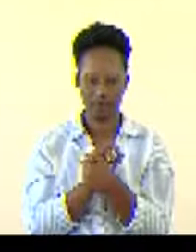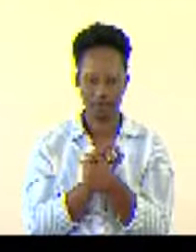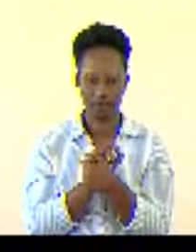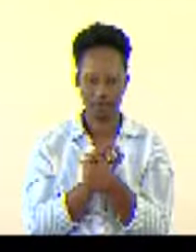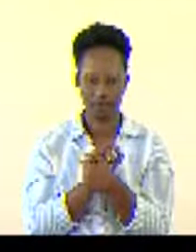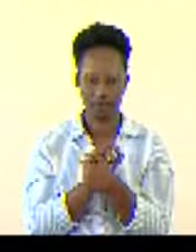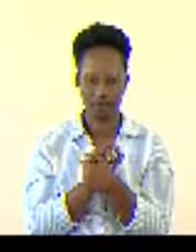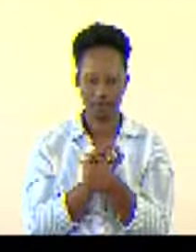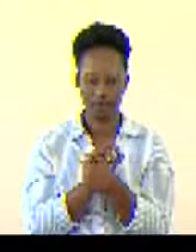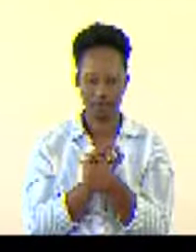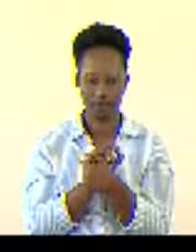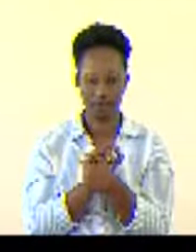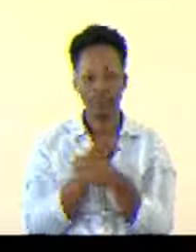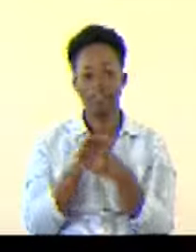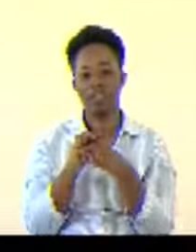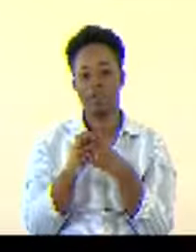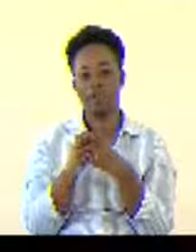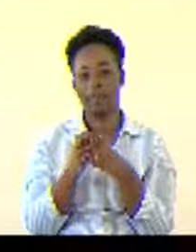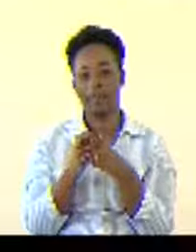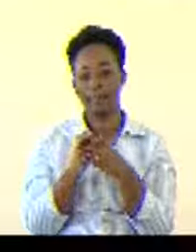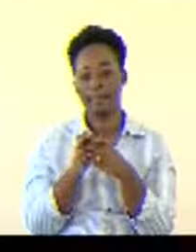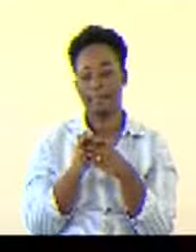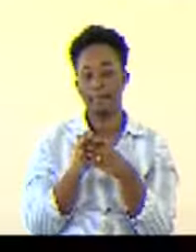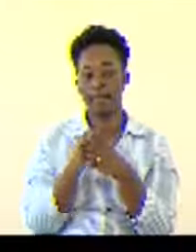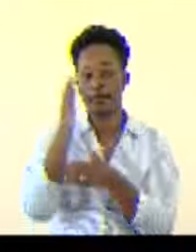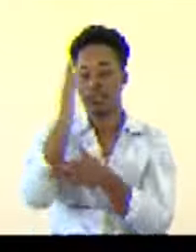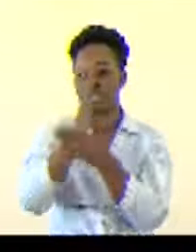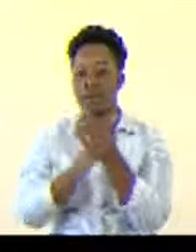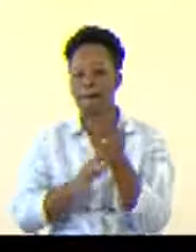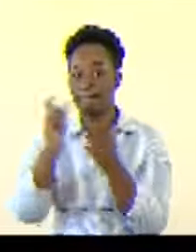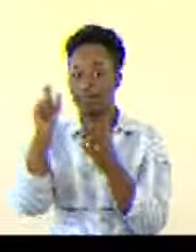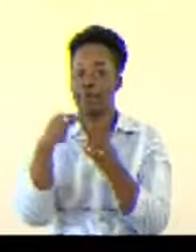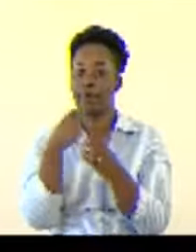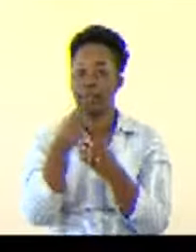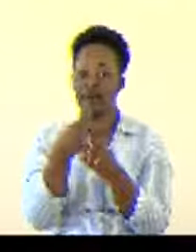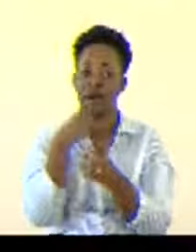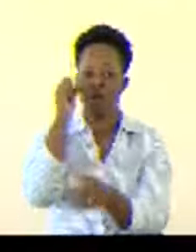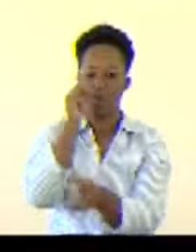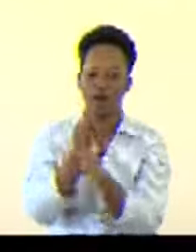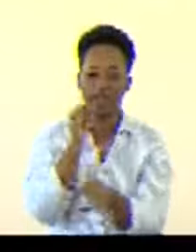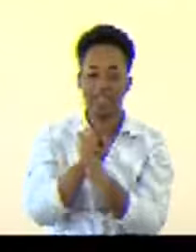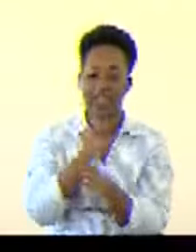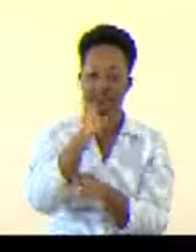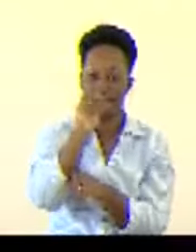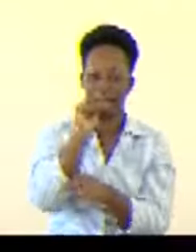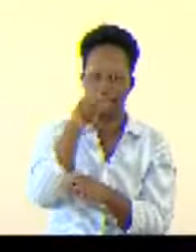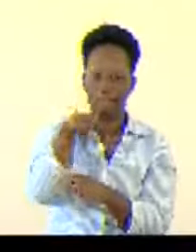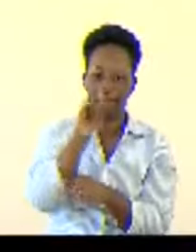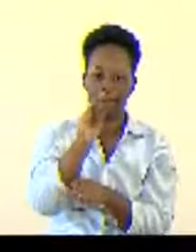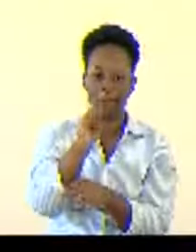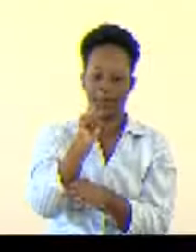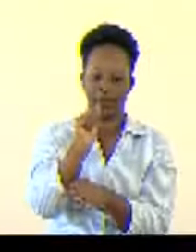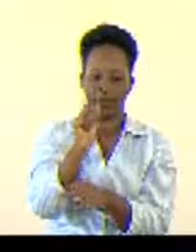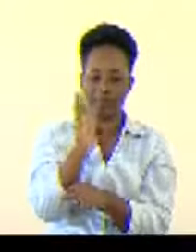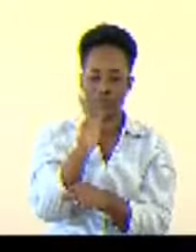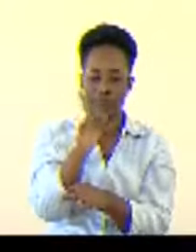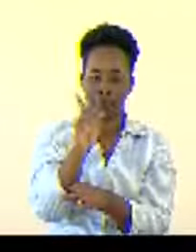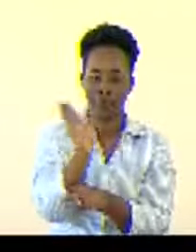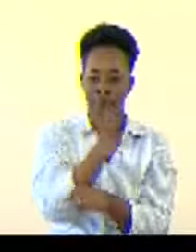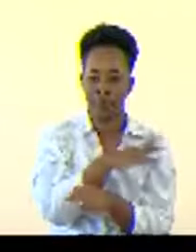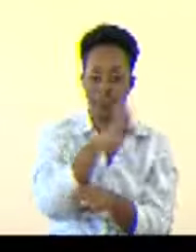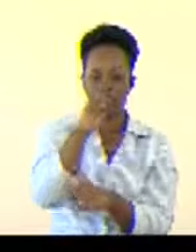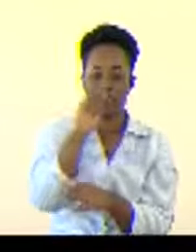ratio, or some people may call it working capital ratio. Working capital ratio. So